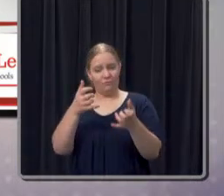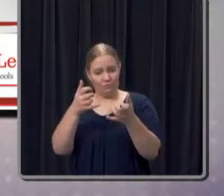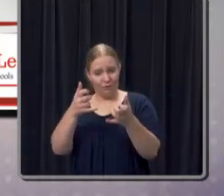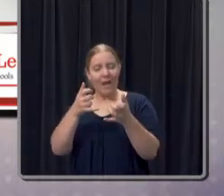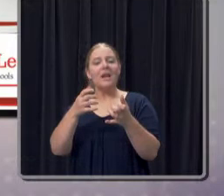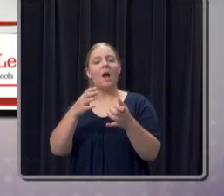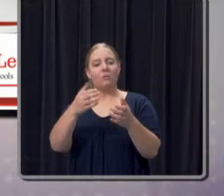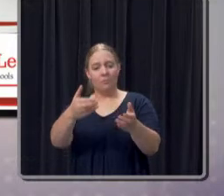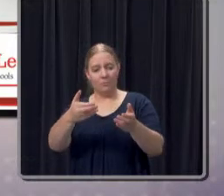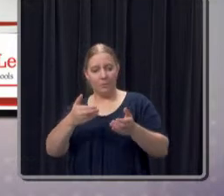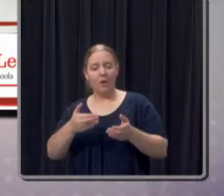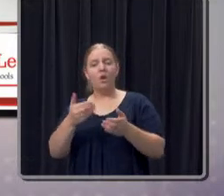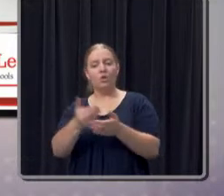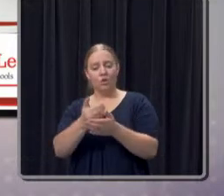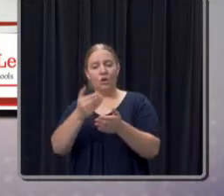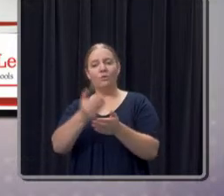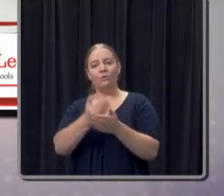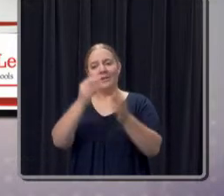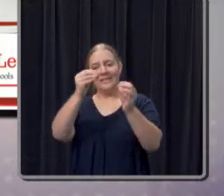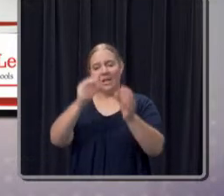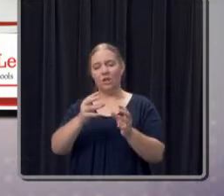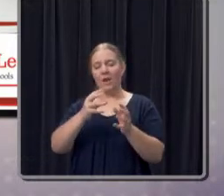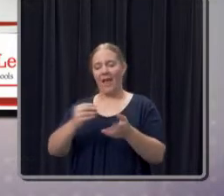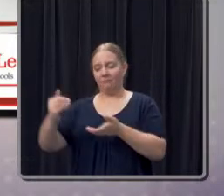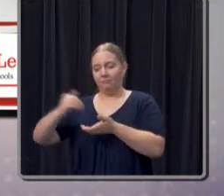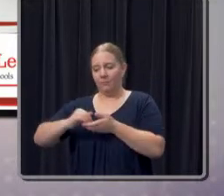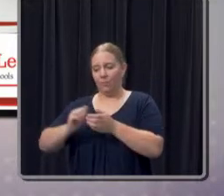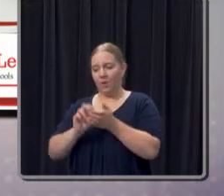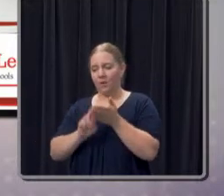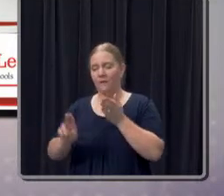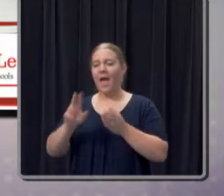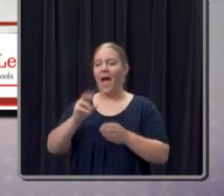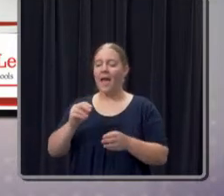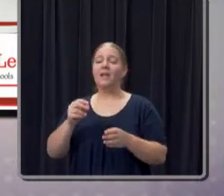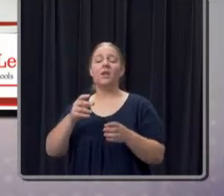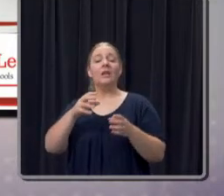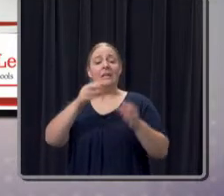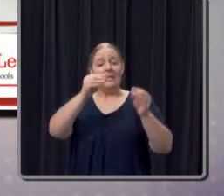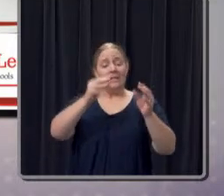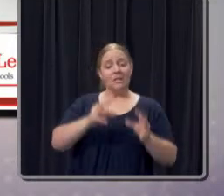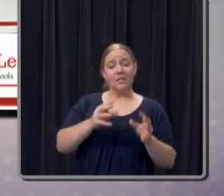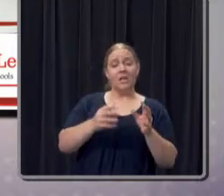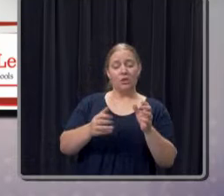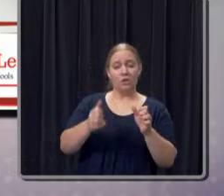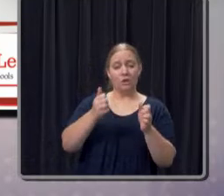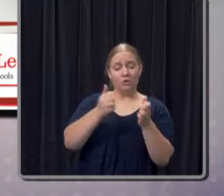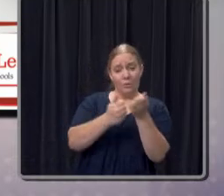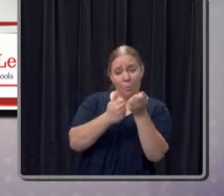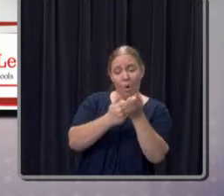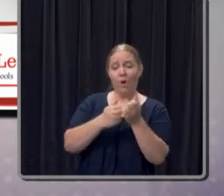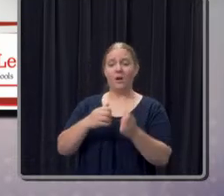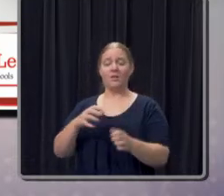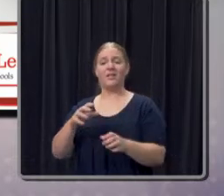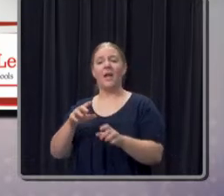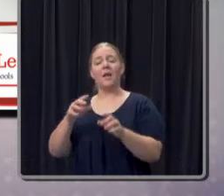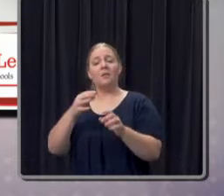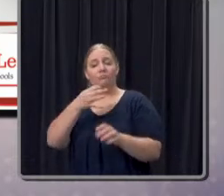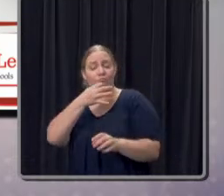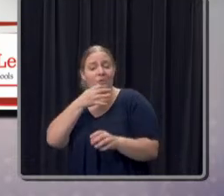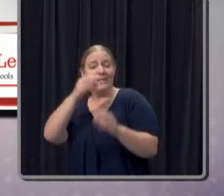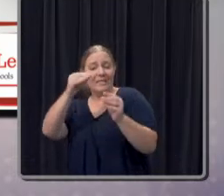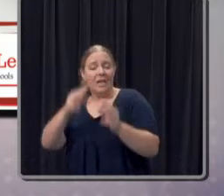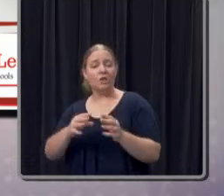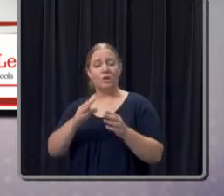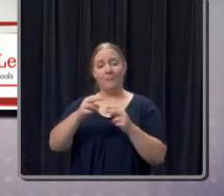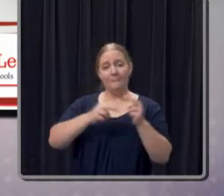Partnerships, along with our instructional coaches, our coordinators, directors, we have master teachers and building